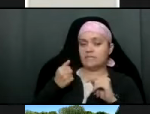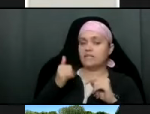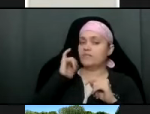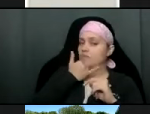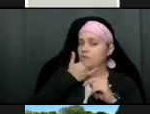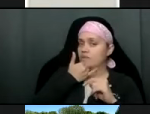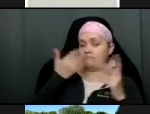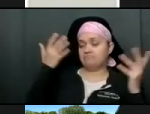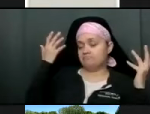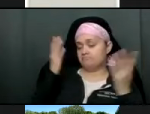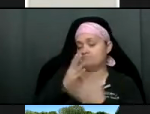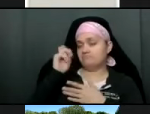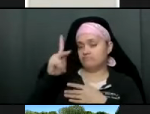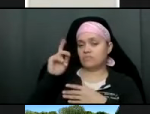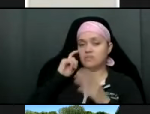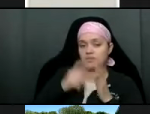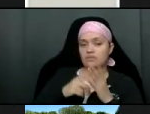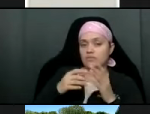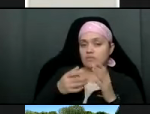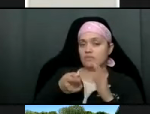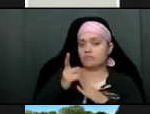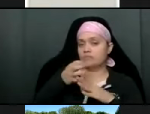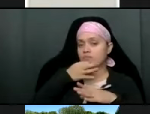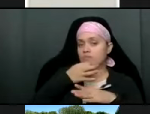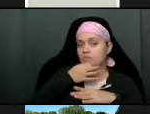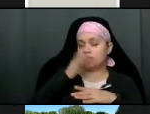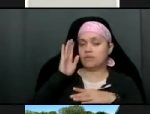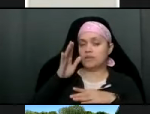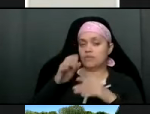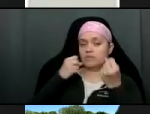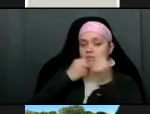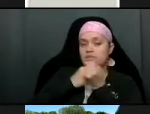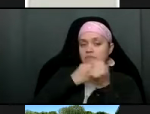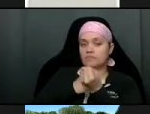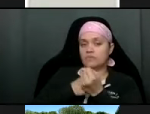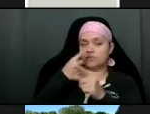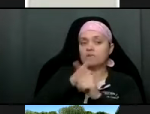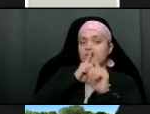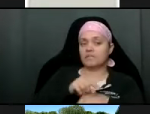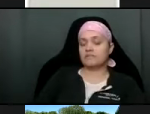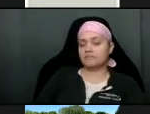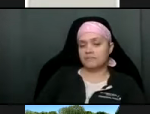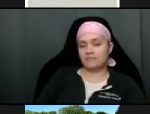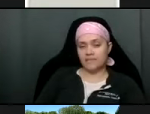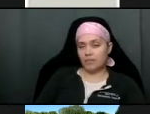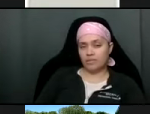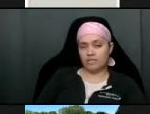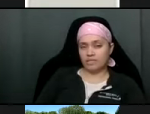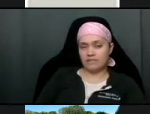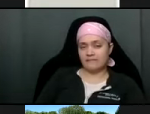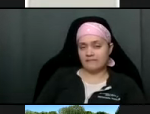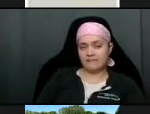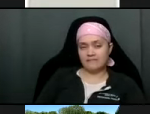hey, you'll find out momentarily, and that will reinforce the correct answer for you. So